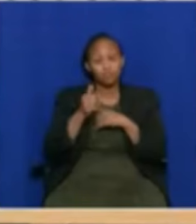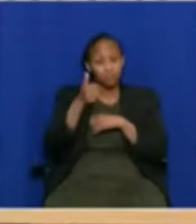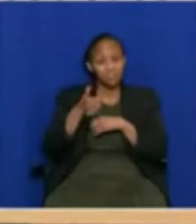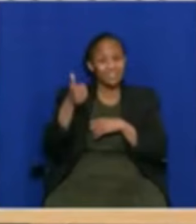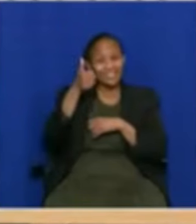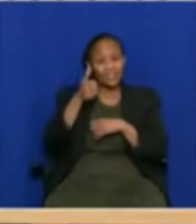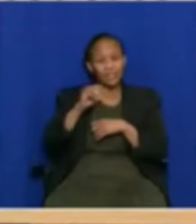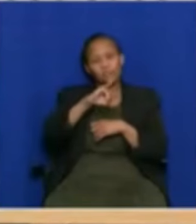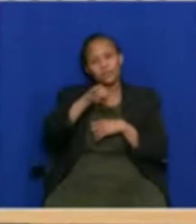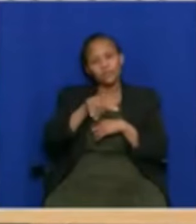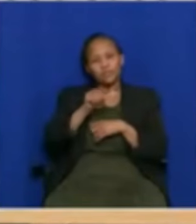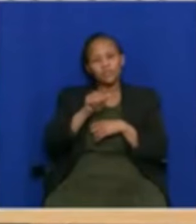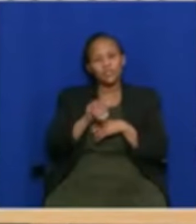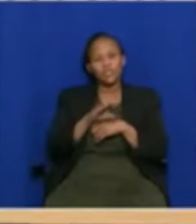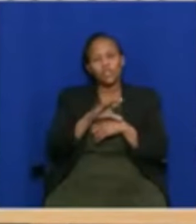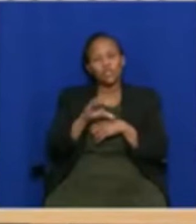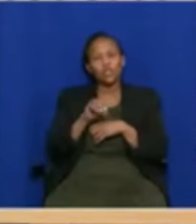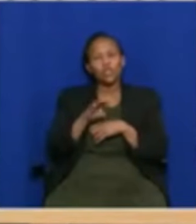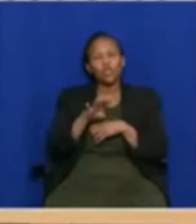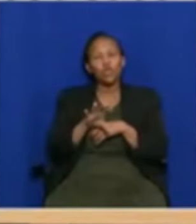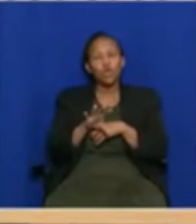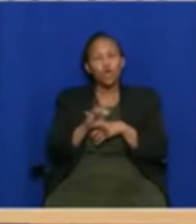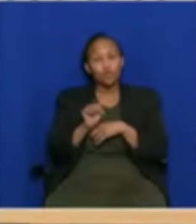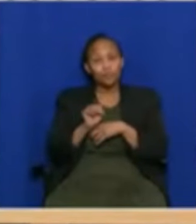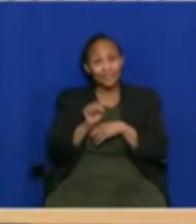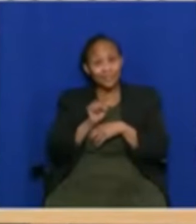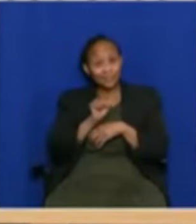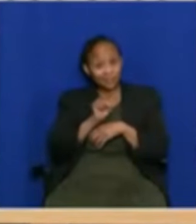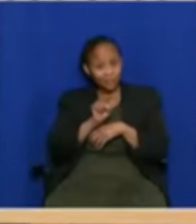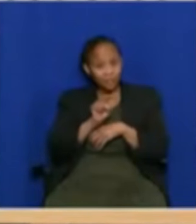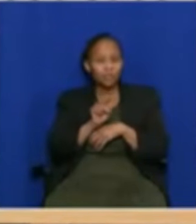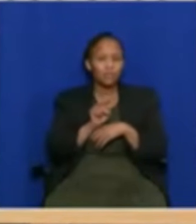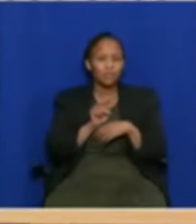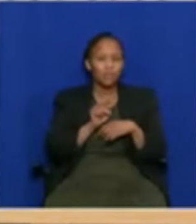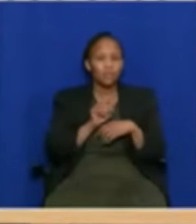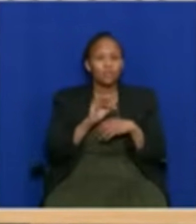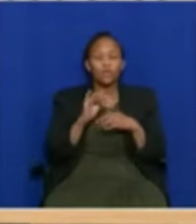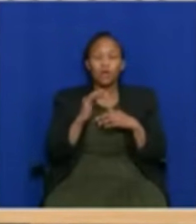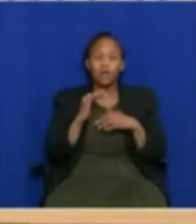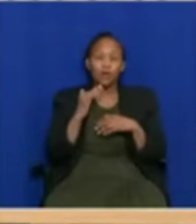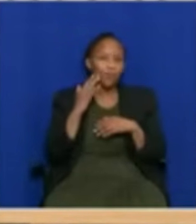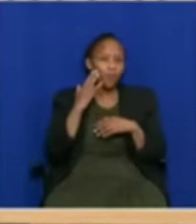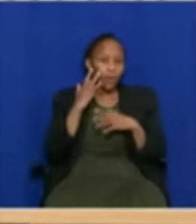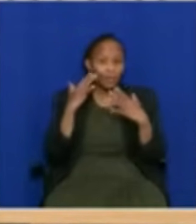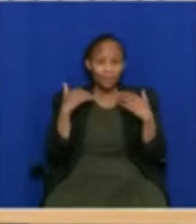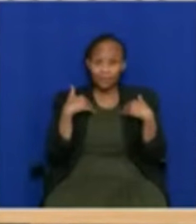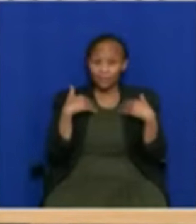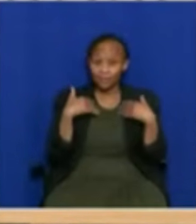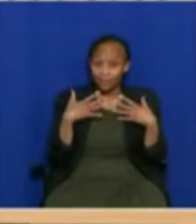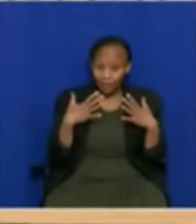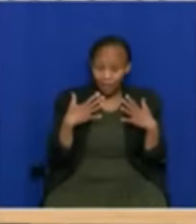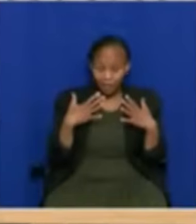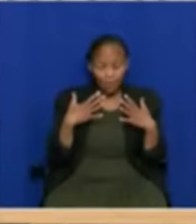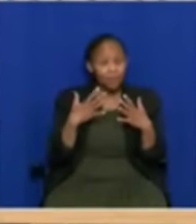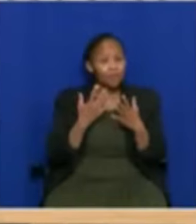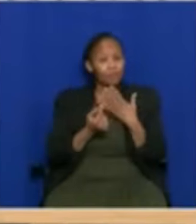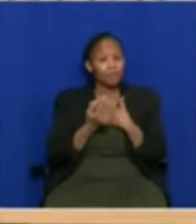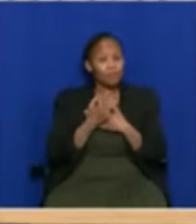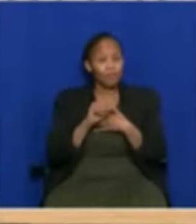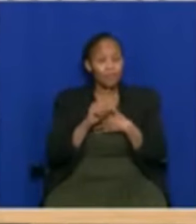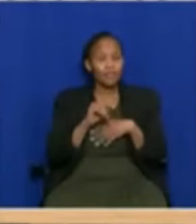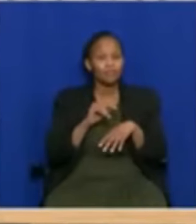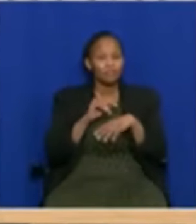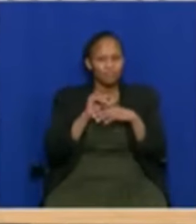transpired from the moment they, as the inspectorate, became aware of the issues that